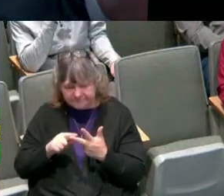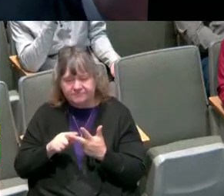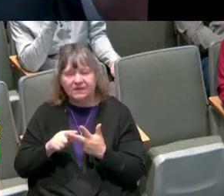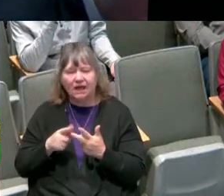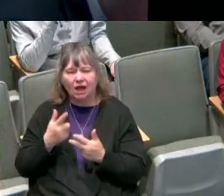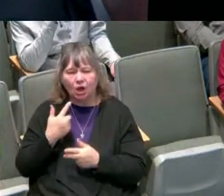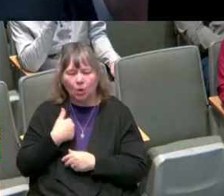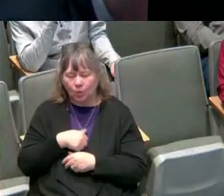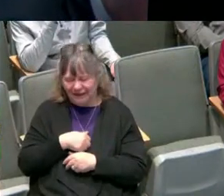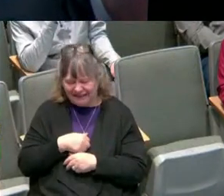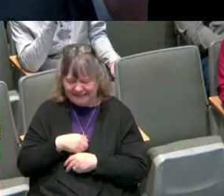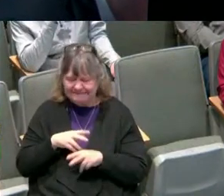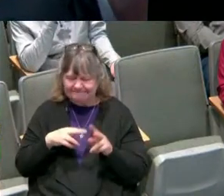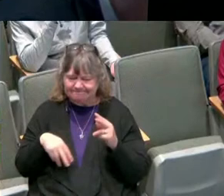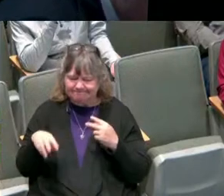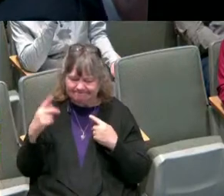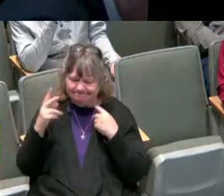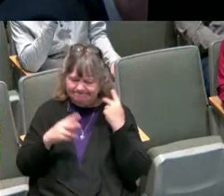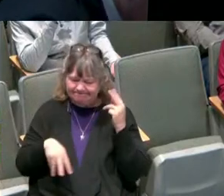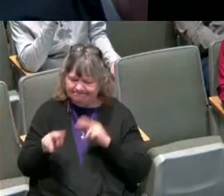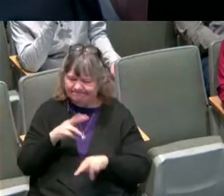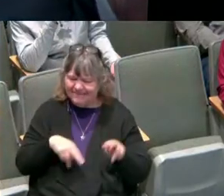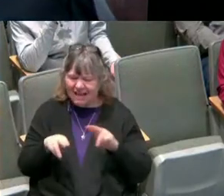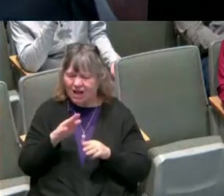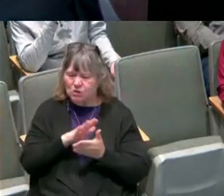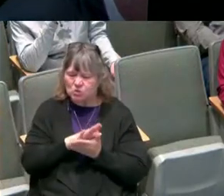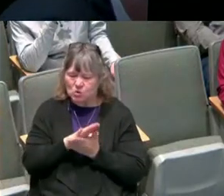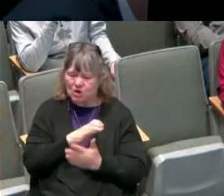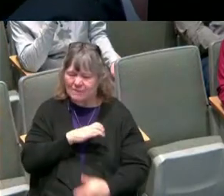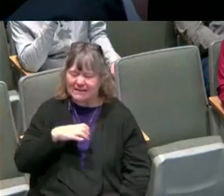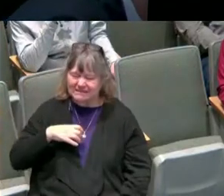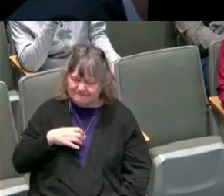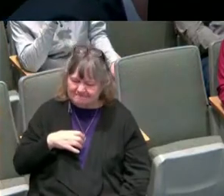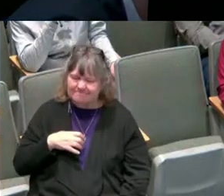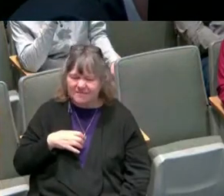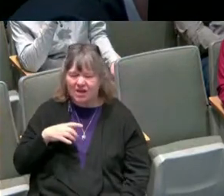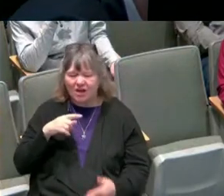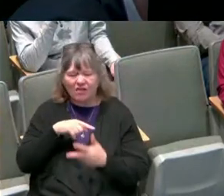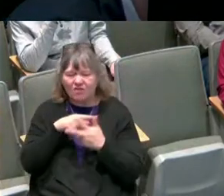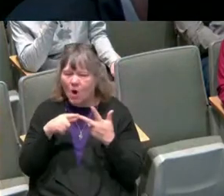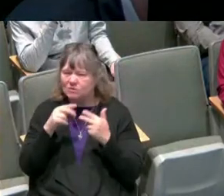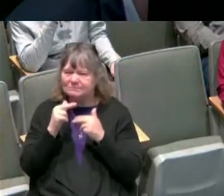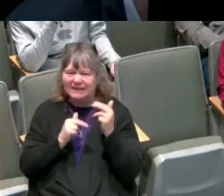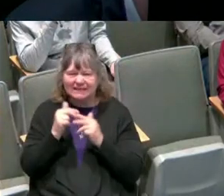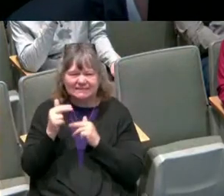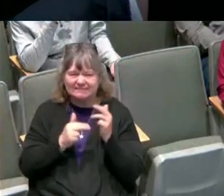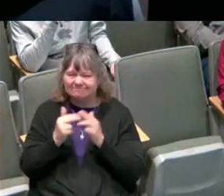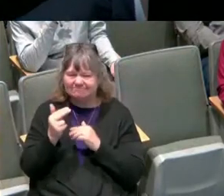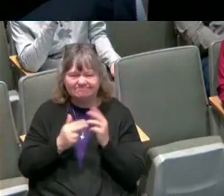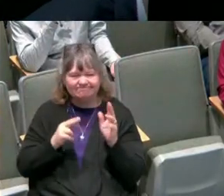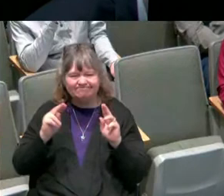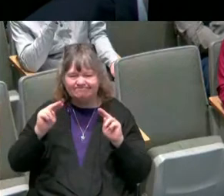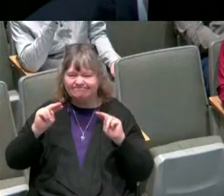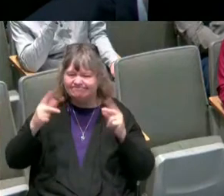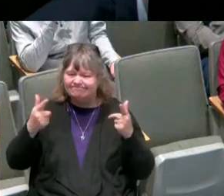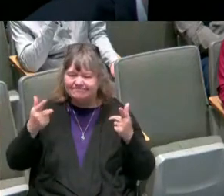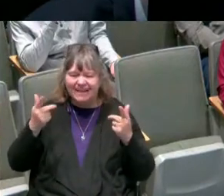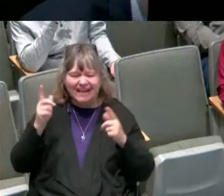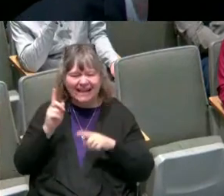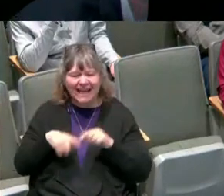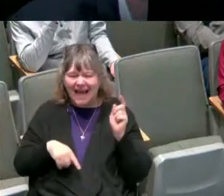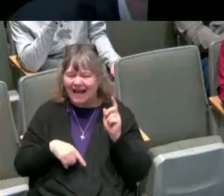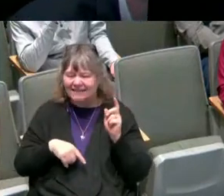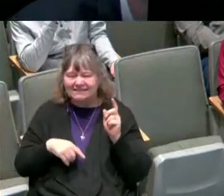we came to the same conclusion as the school committee those building structures are just not conducive